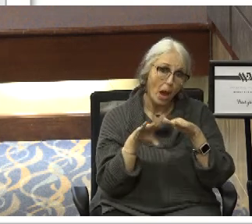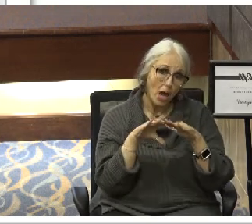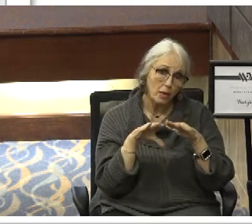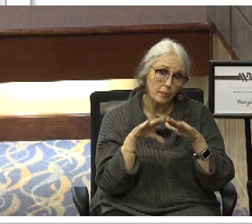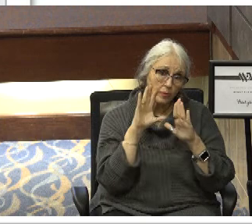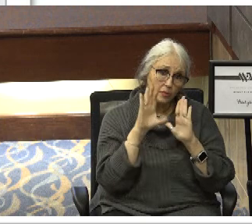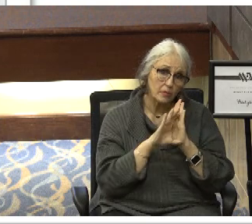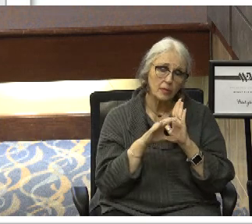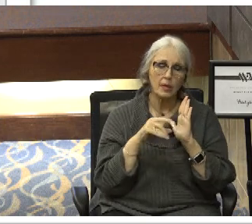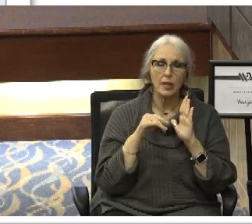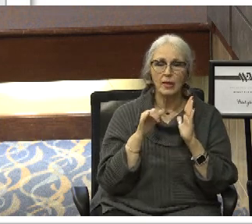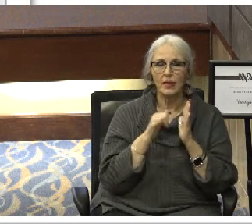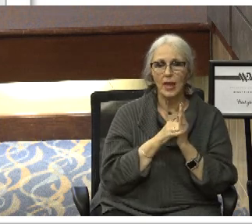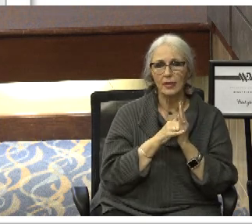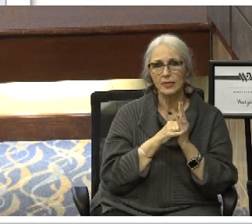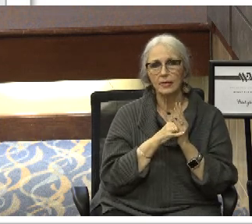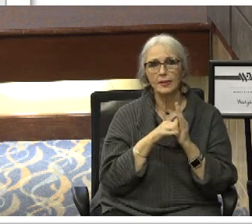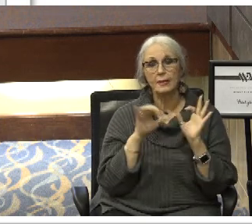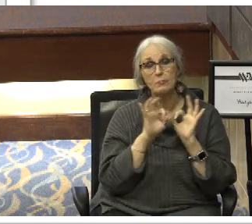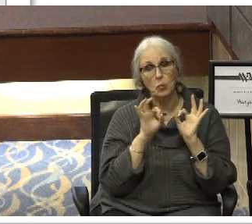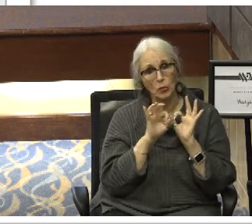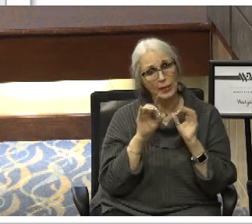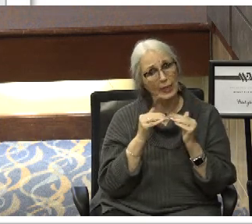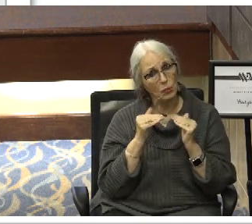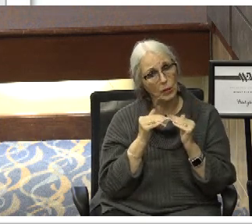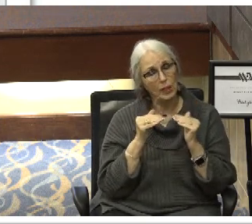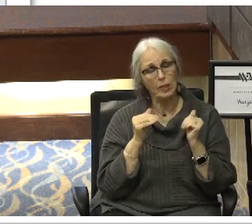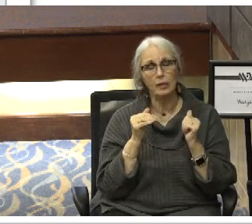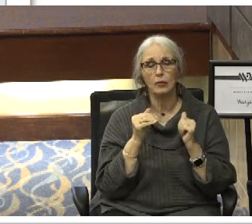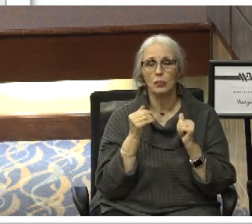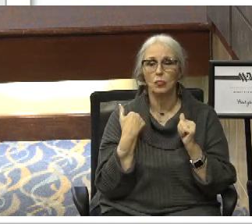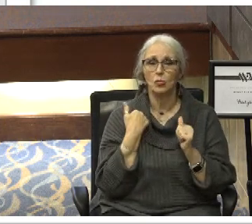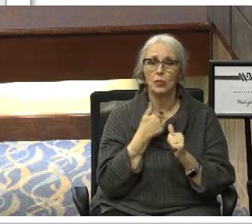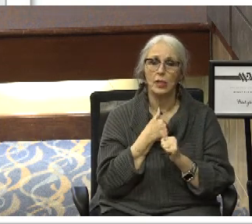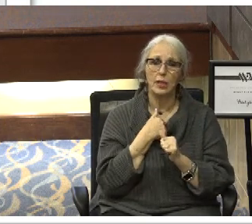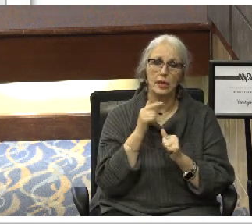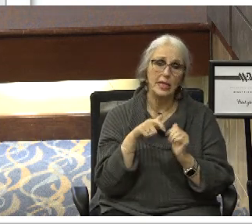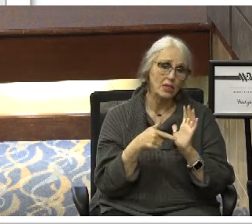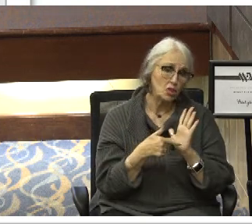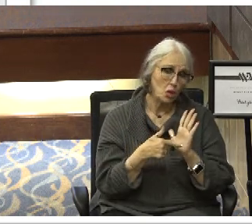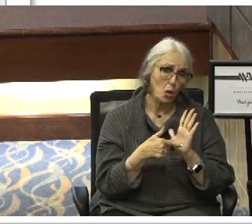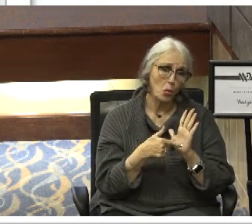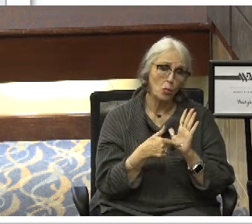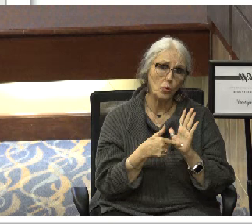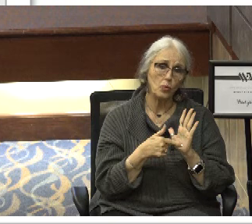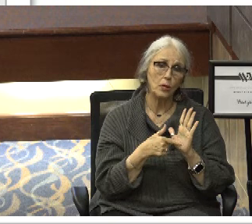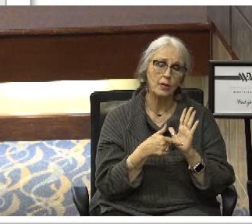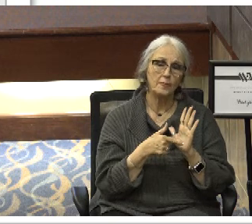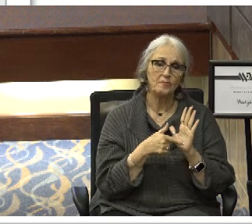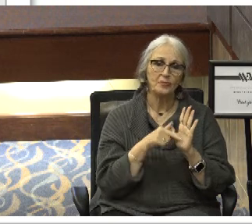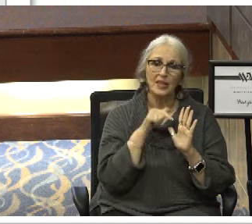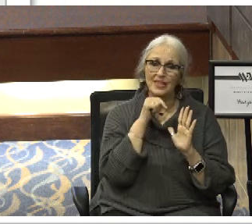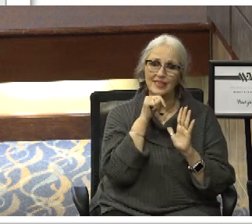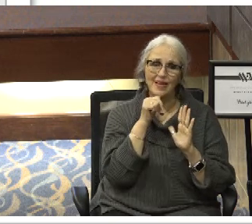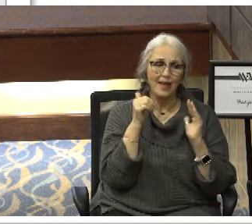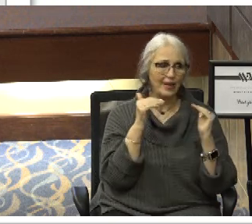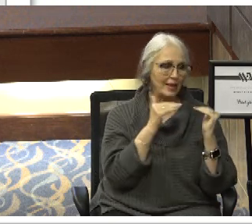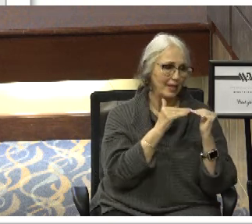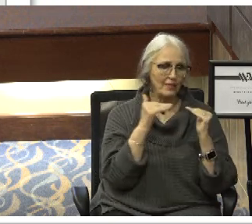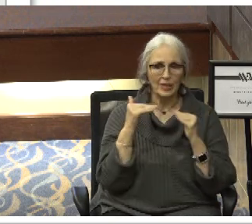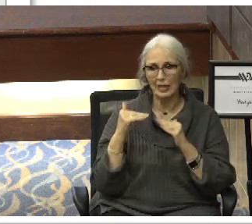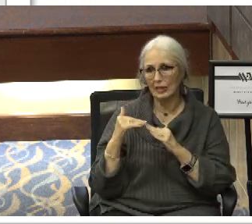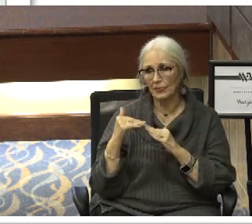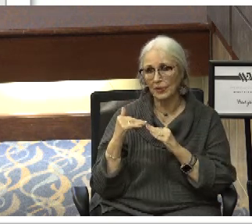important, it's very simplistic but important, we need to show that it's not apples to apples